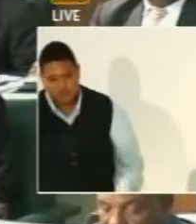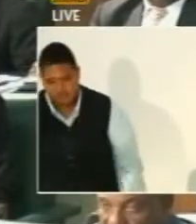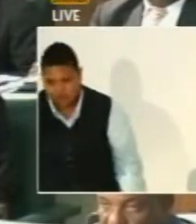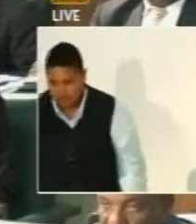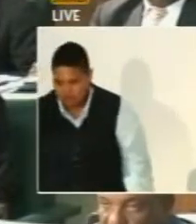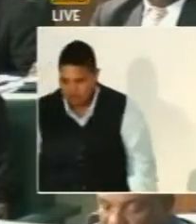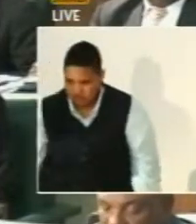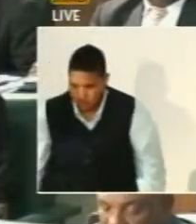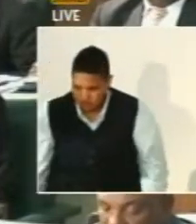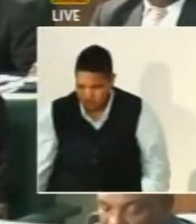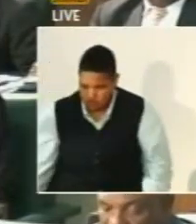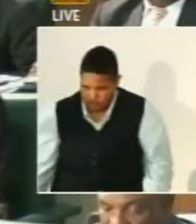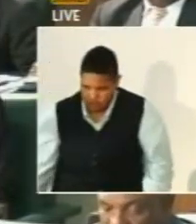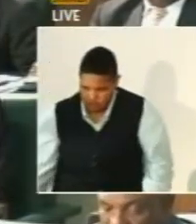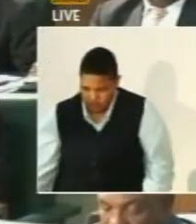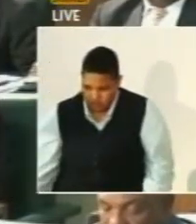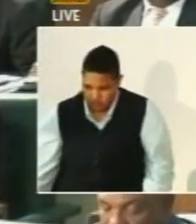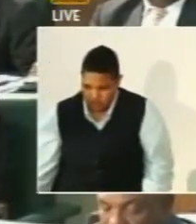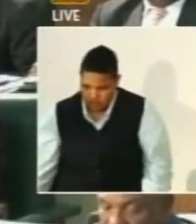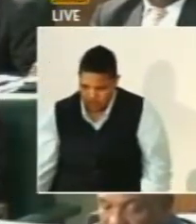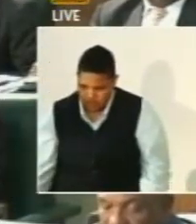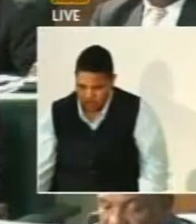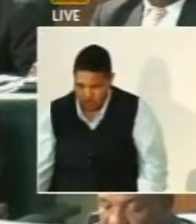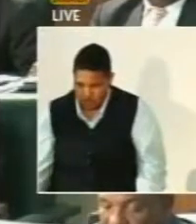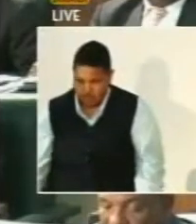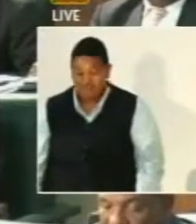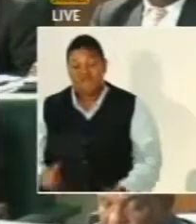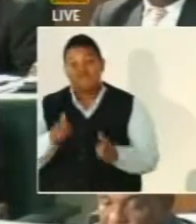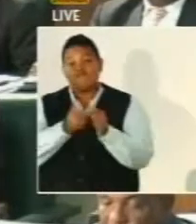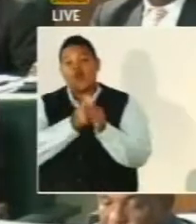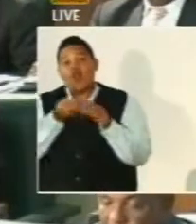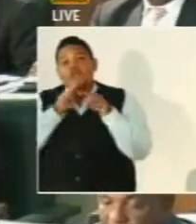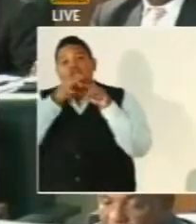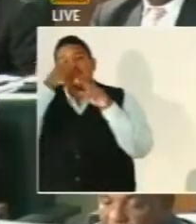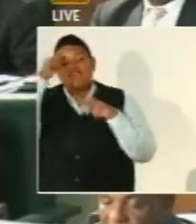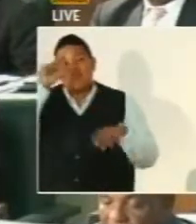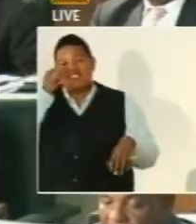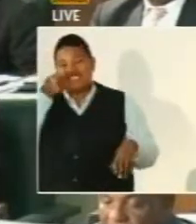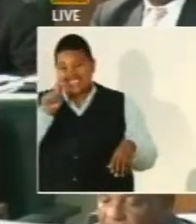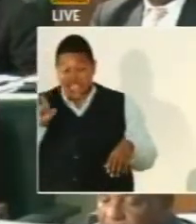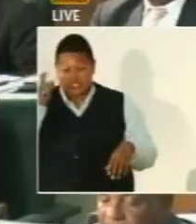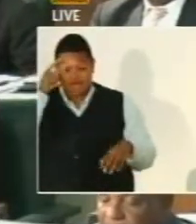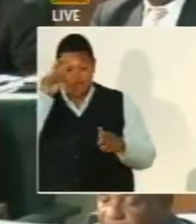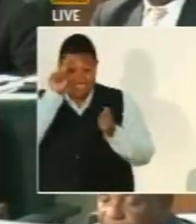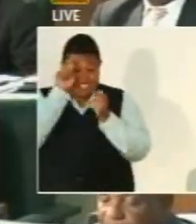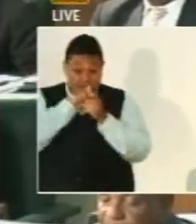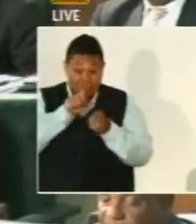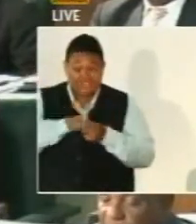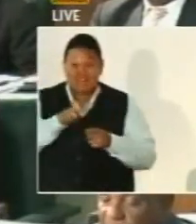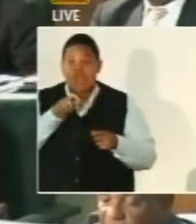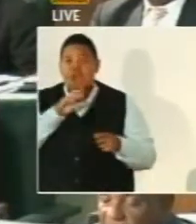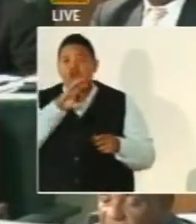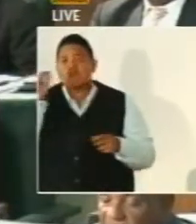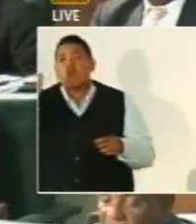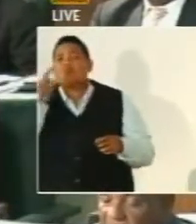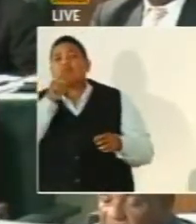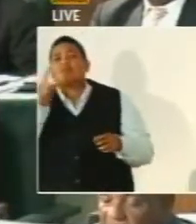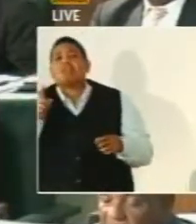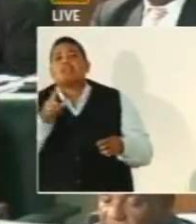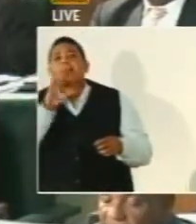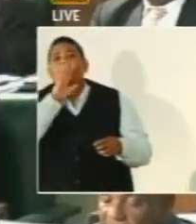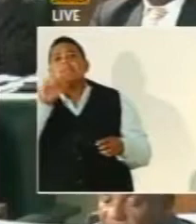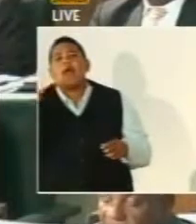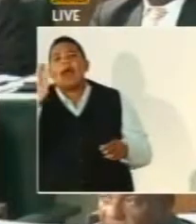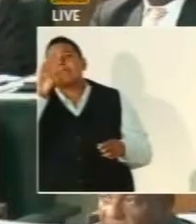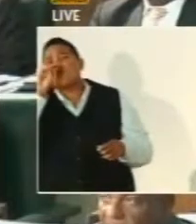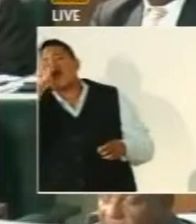Phillips outlined to Parliament today what he identified as the basic prerequisites for growth: easy access